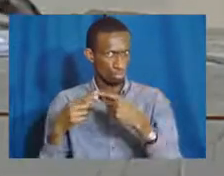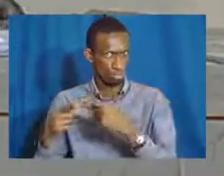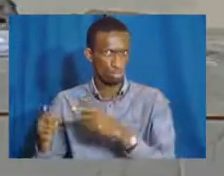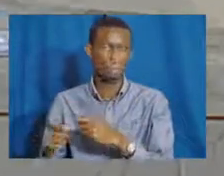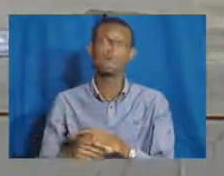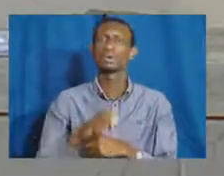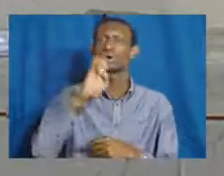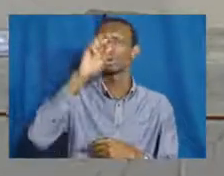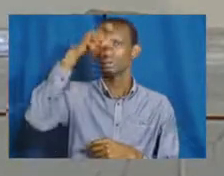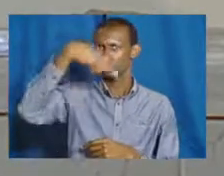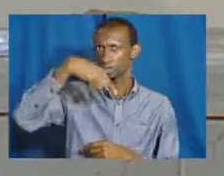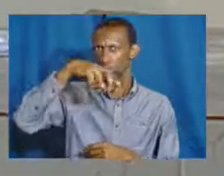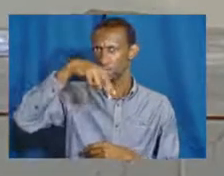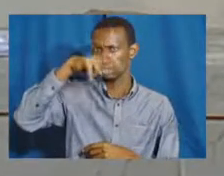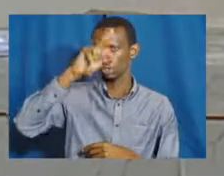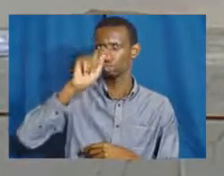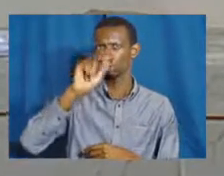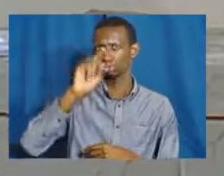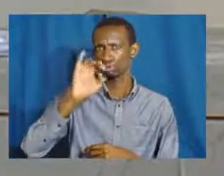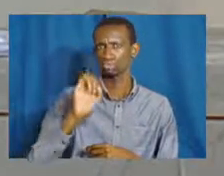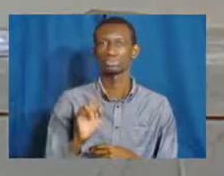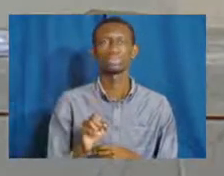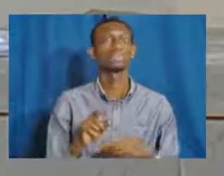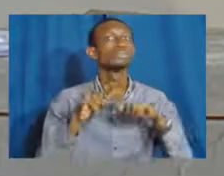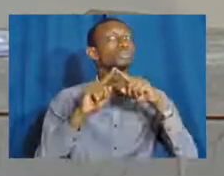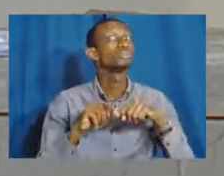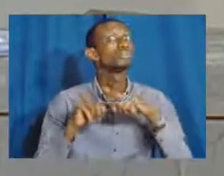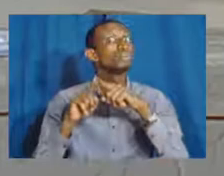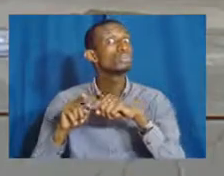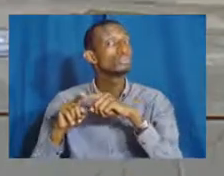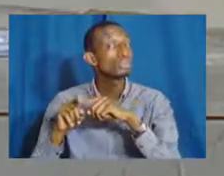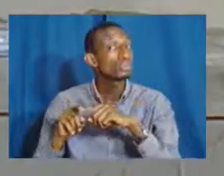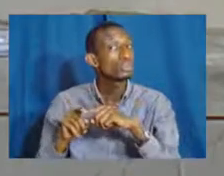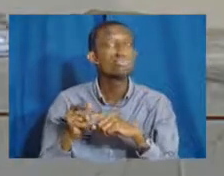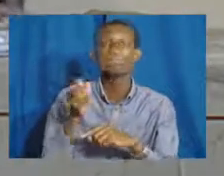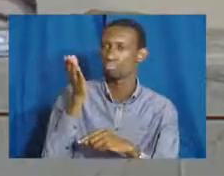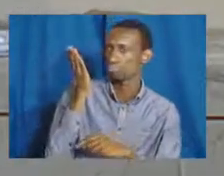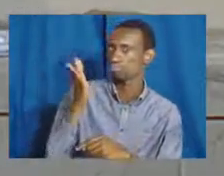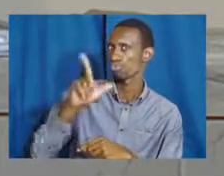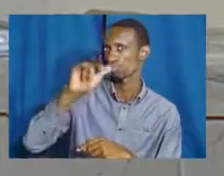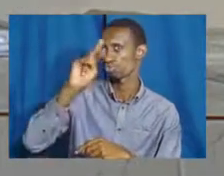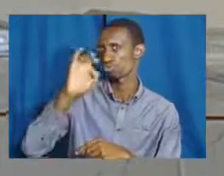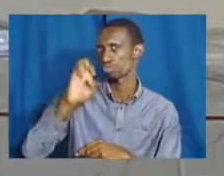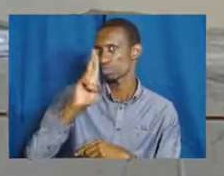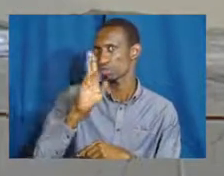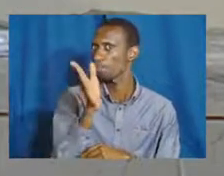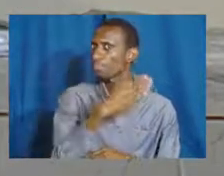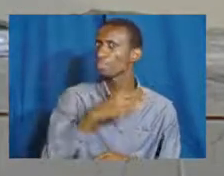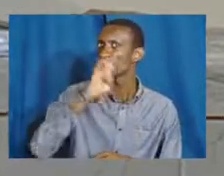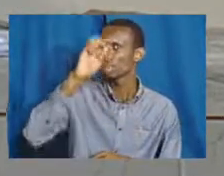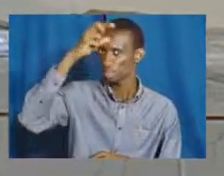equation depending on a linear equation. For instance,